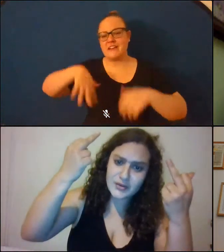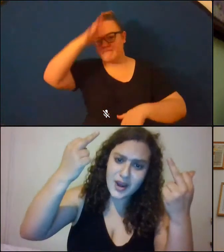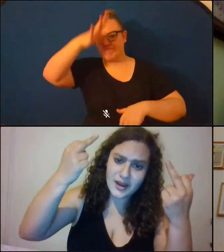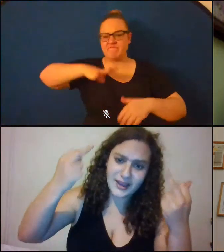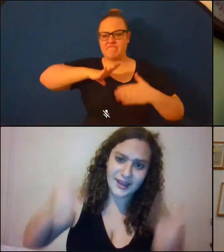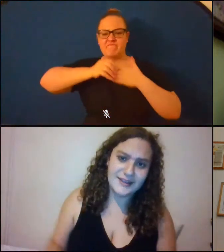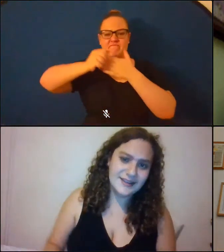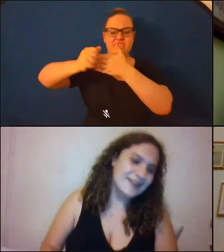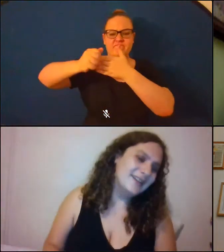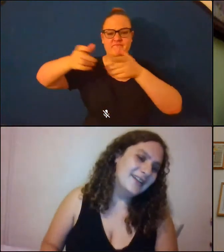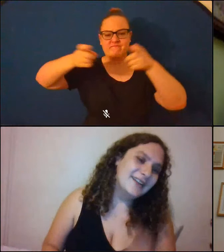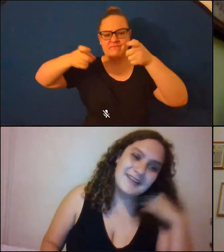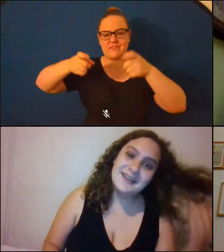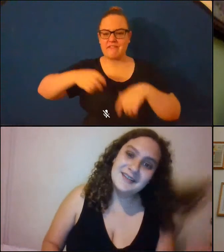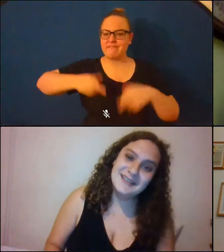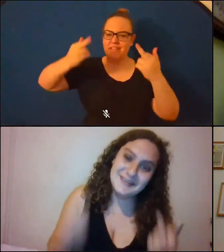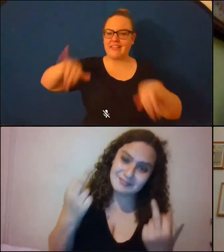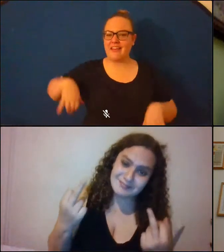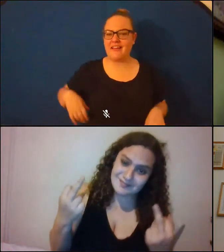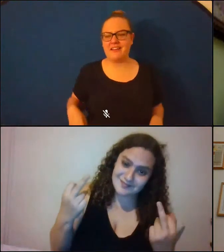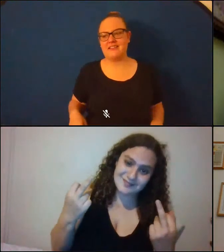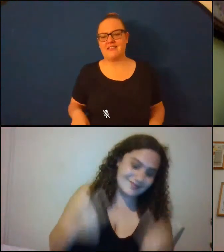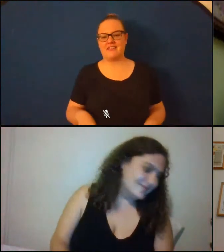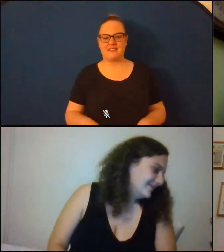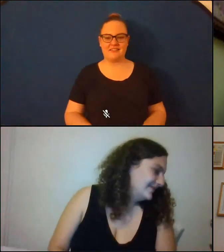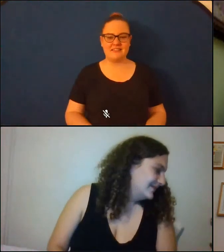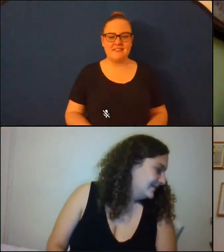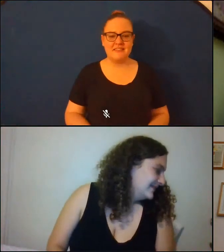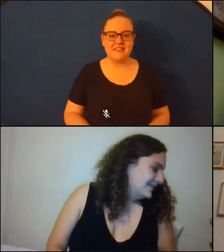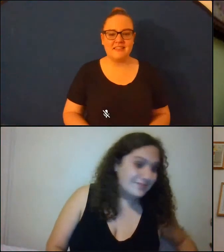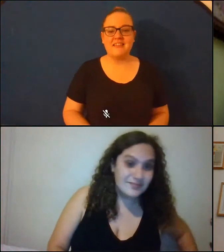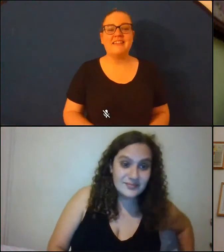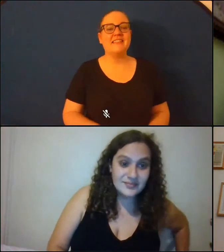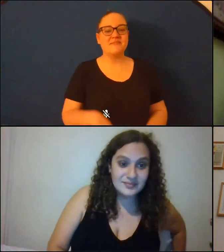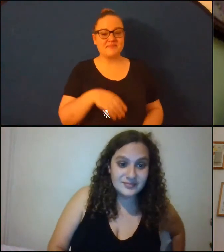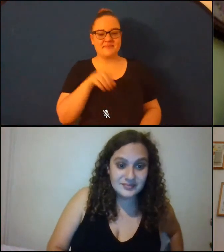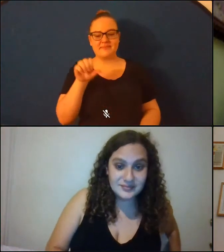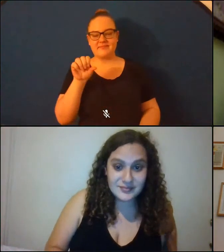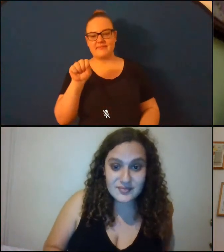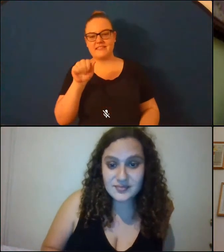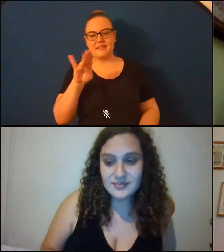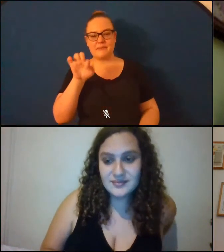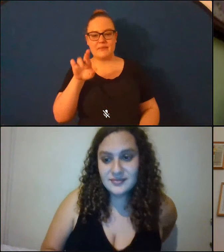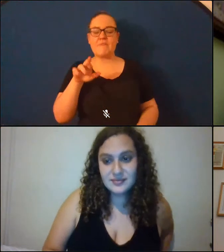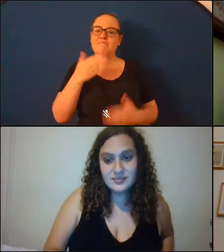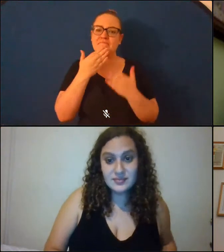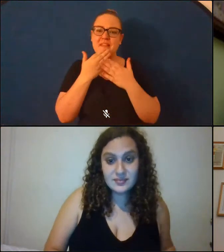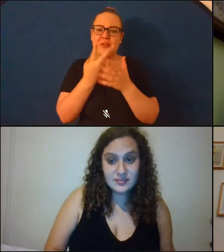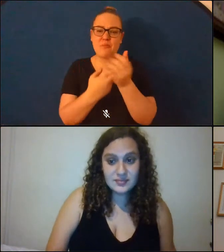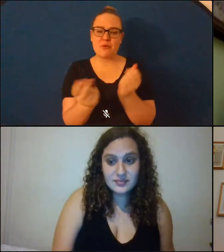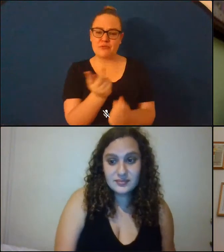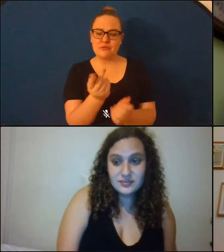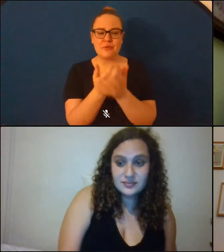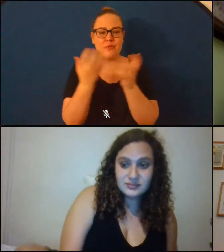The patriarchy. Yes. Oh, thank you both so much. I dropped links to